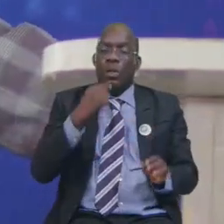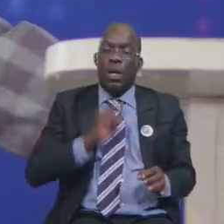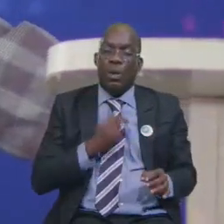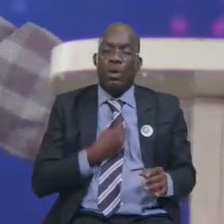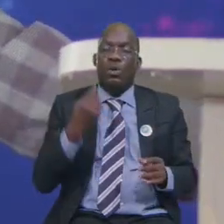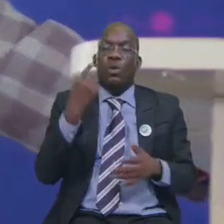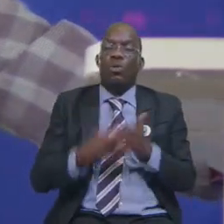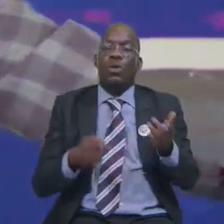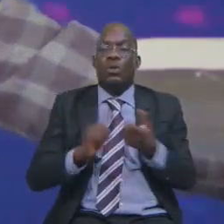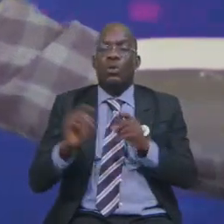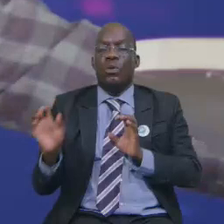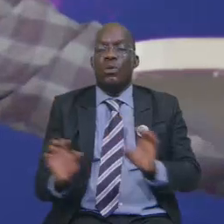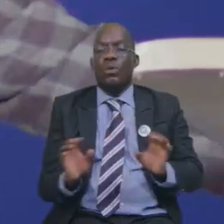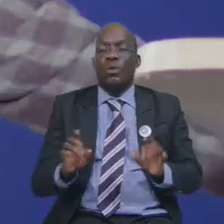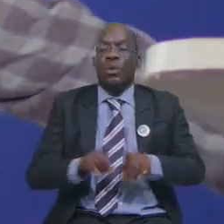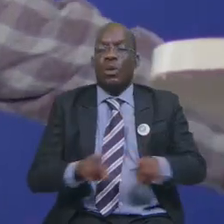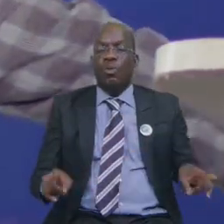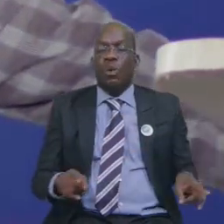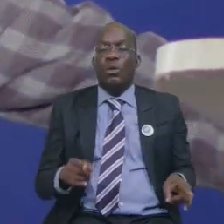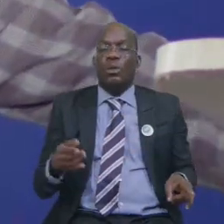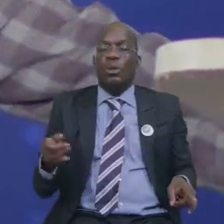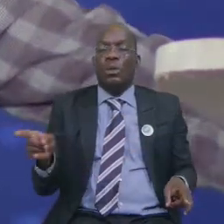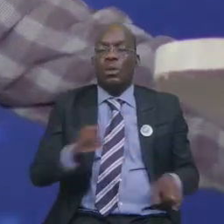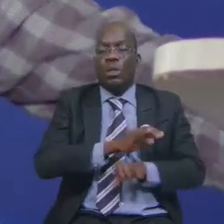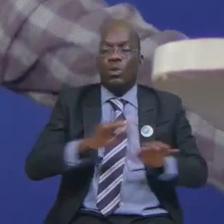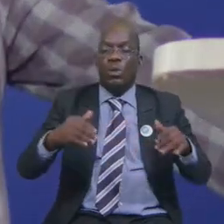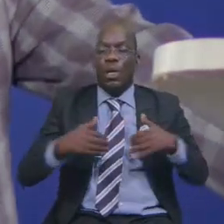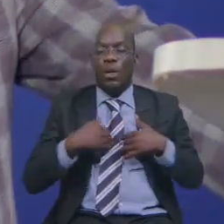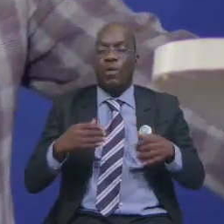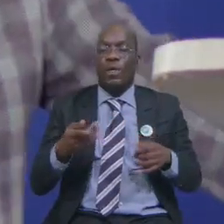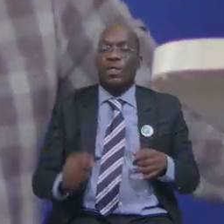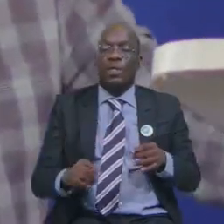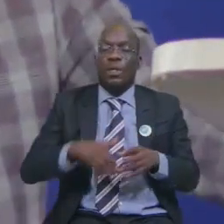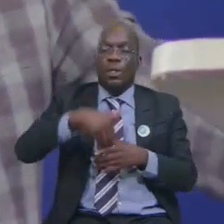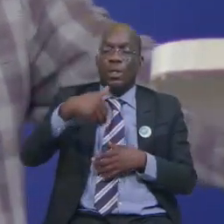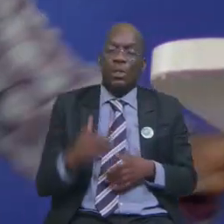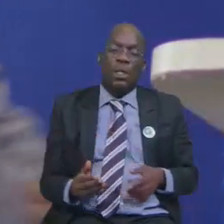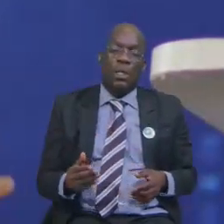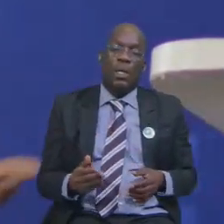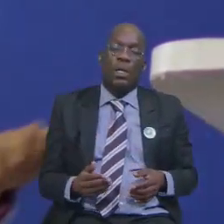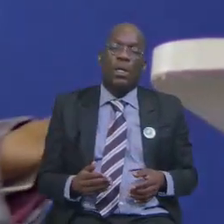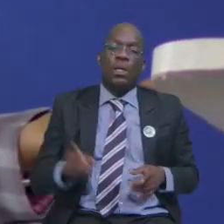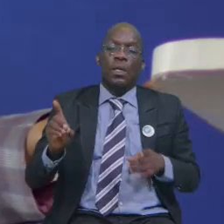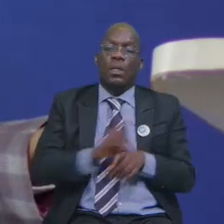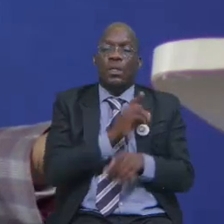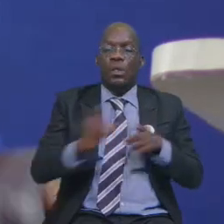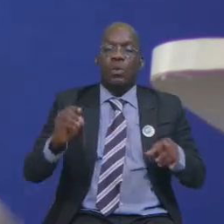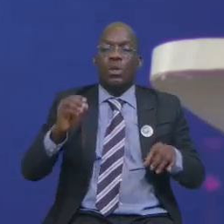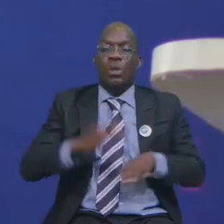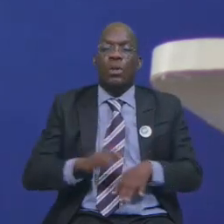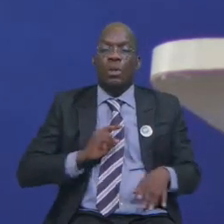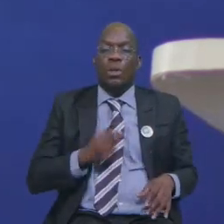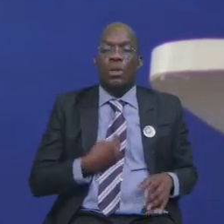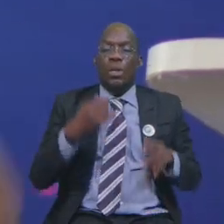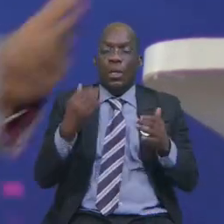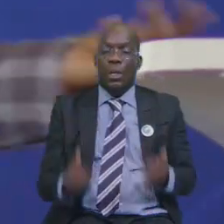but they don't have the external discipline on us. Now we get to